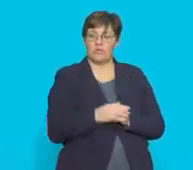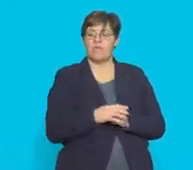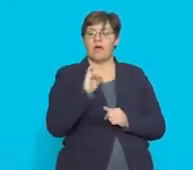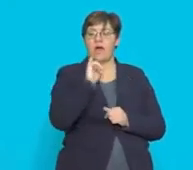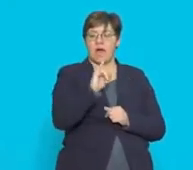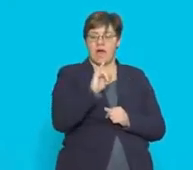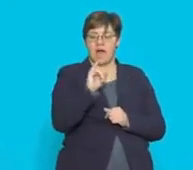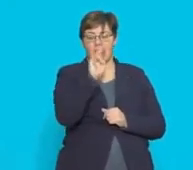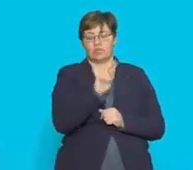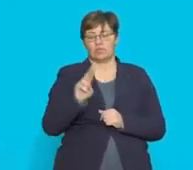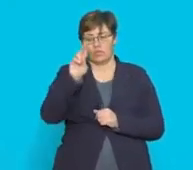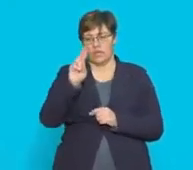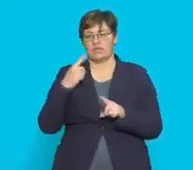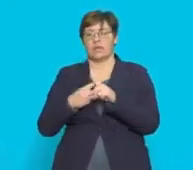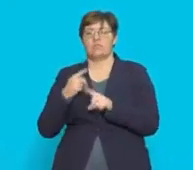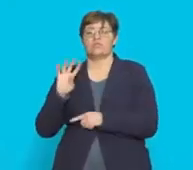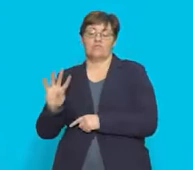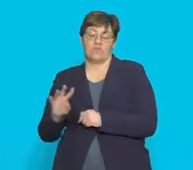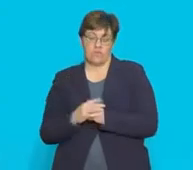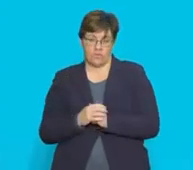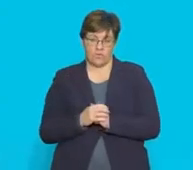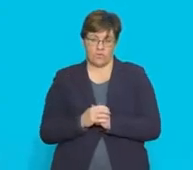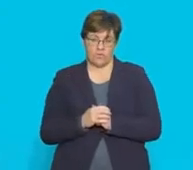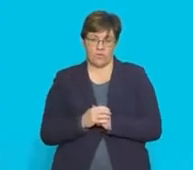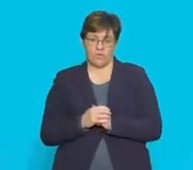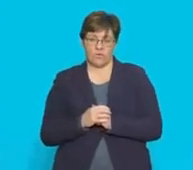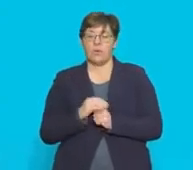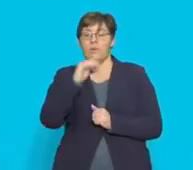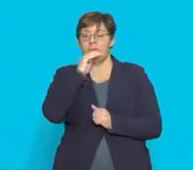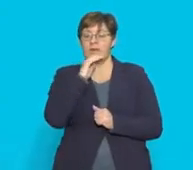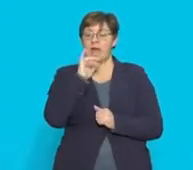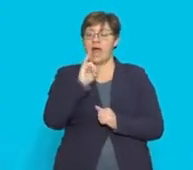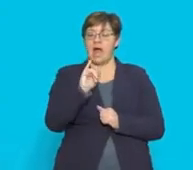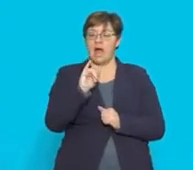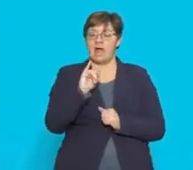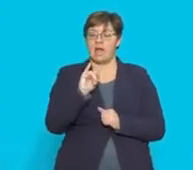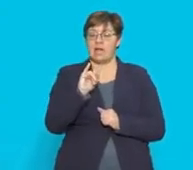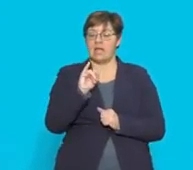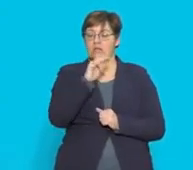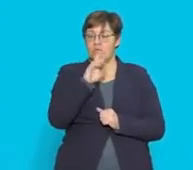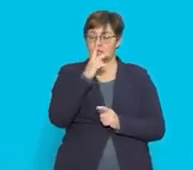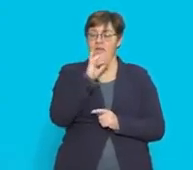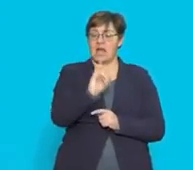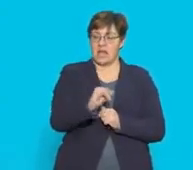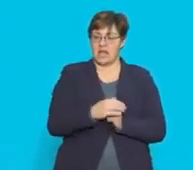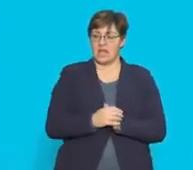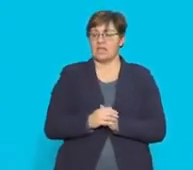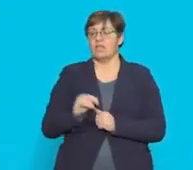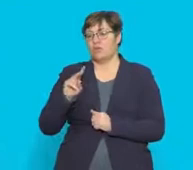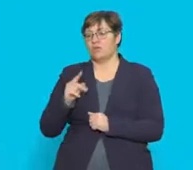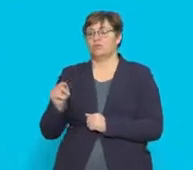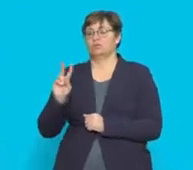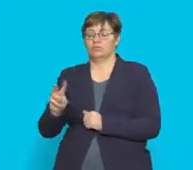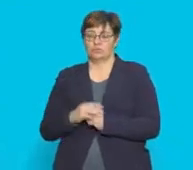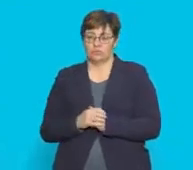of I squared times 4. And then you know square root of I squared will be I, and the square root of